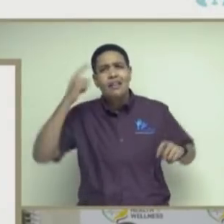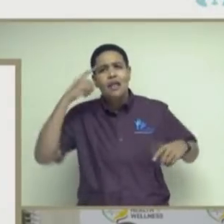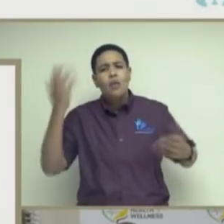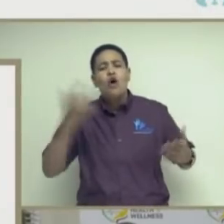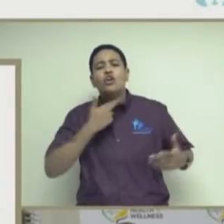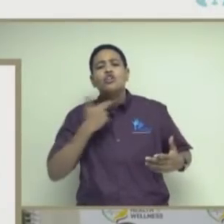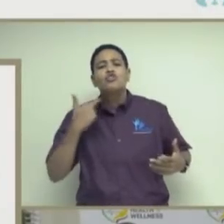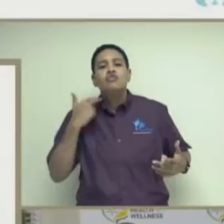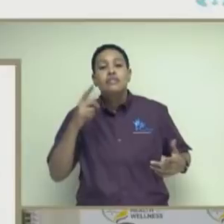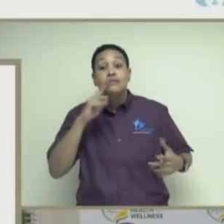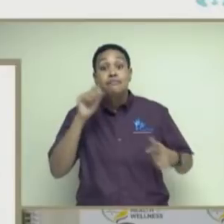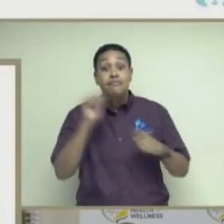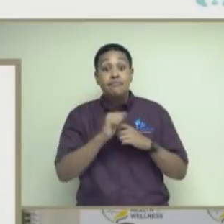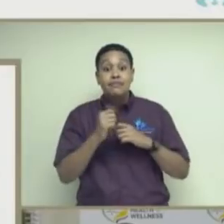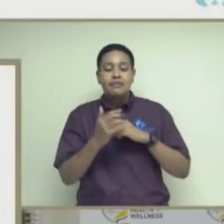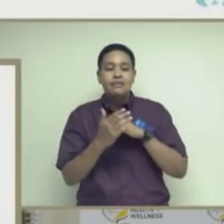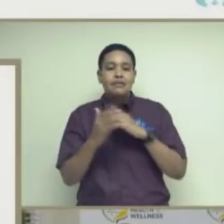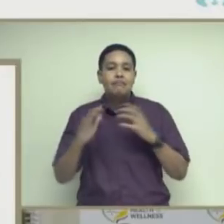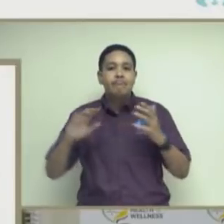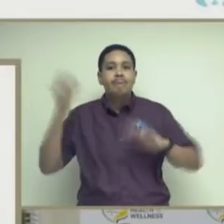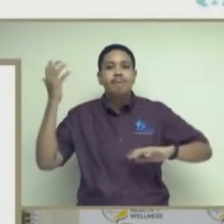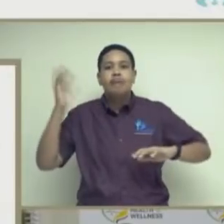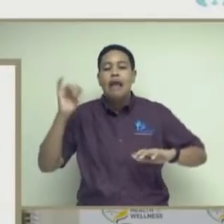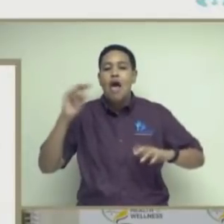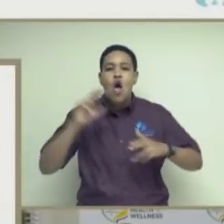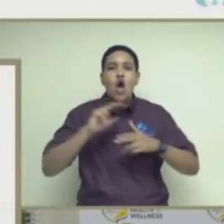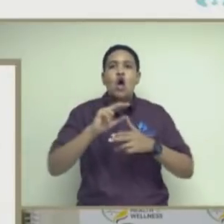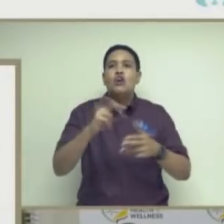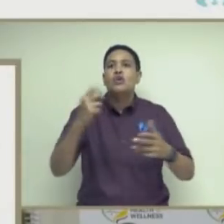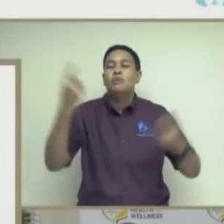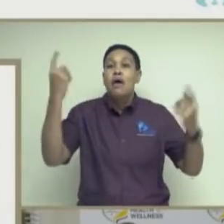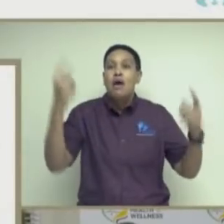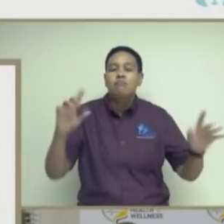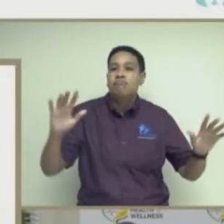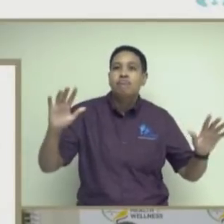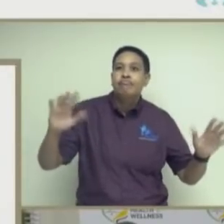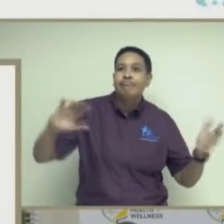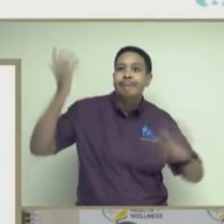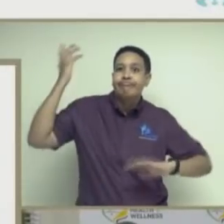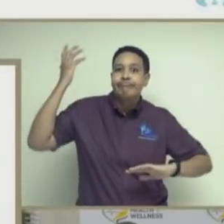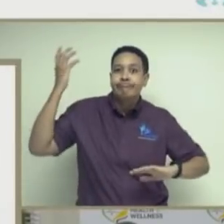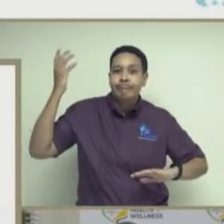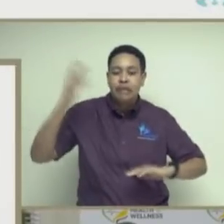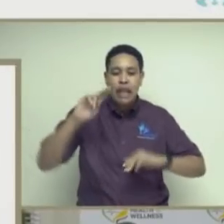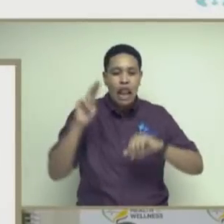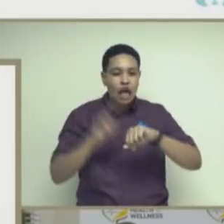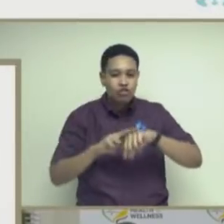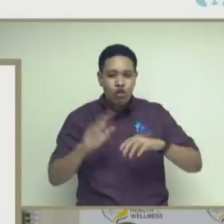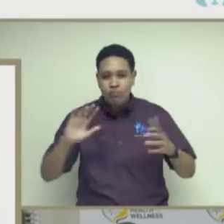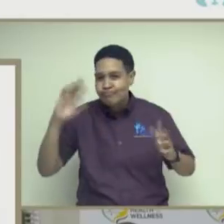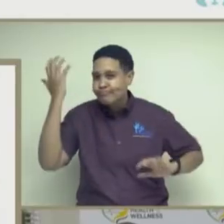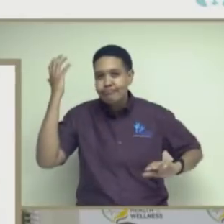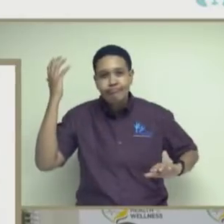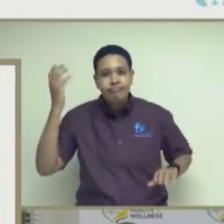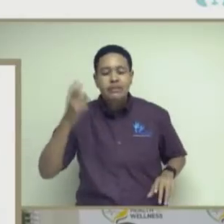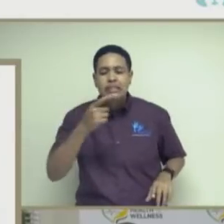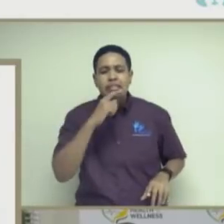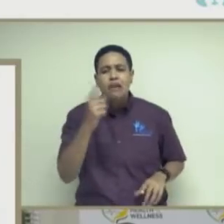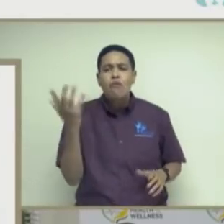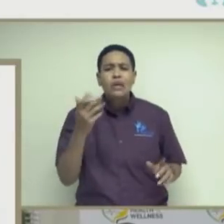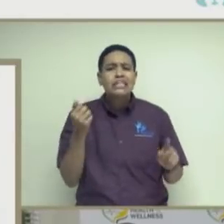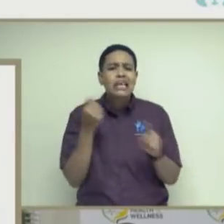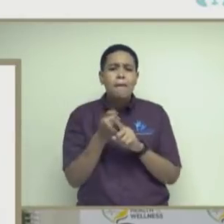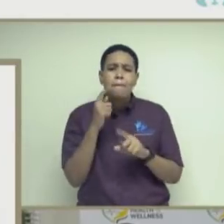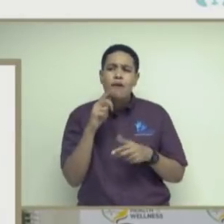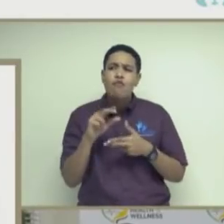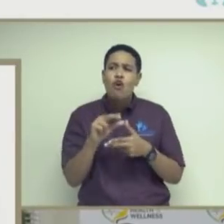risk of a natural disaster such as a hurricane. And what that what is the implication of a